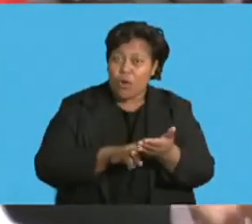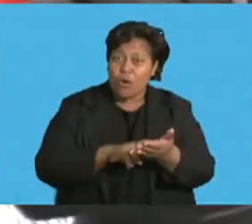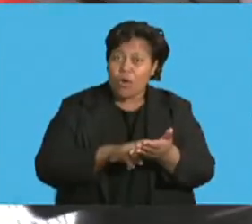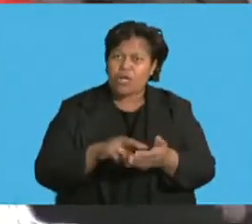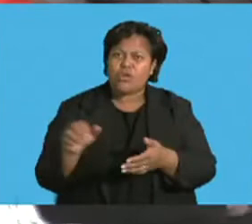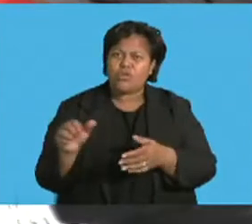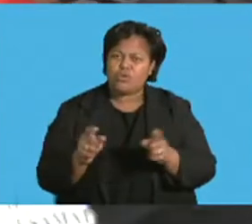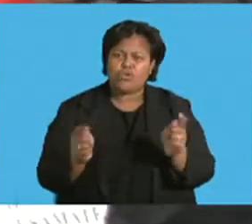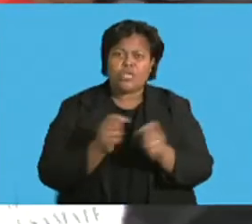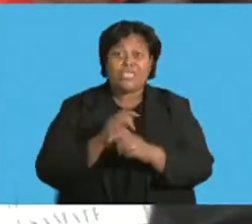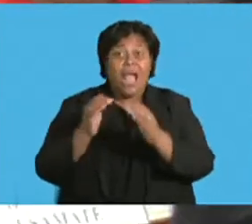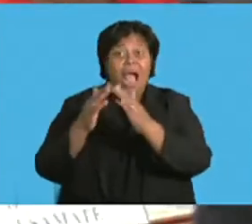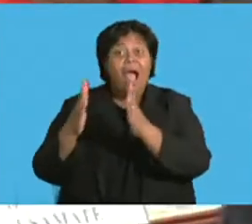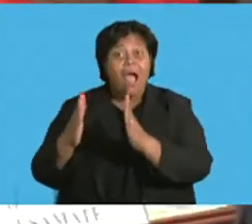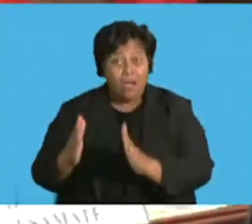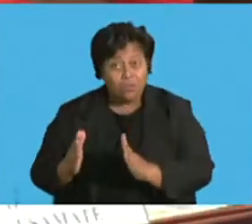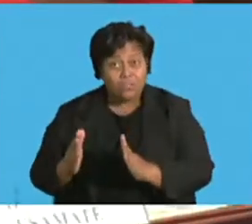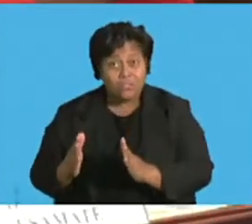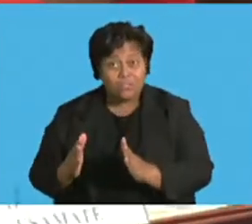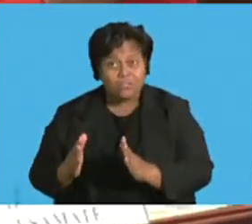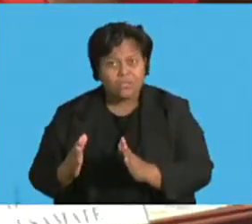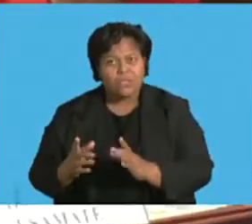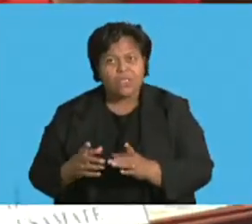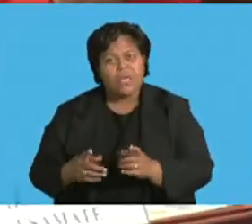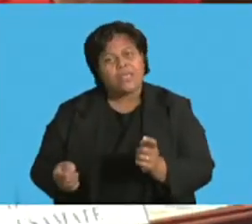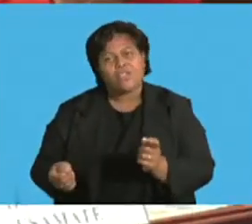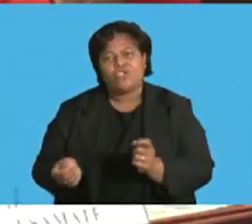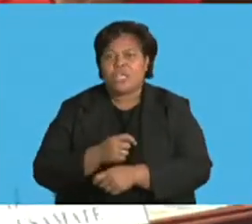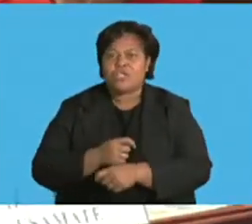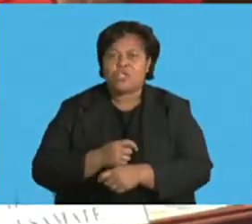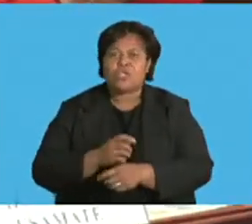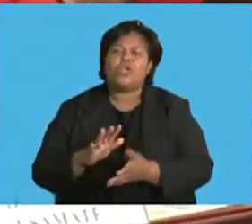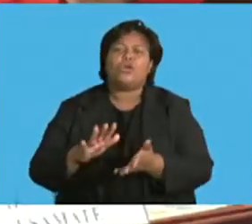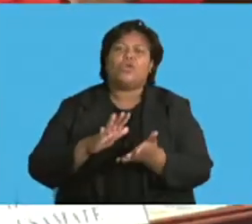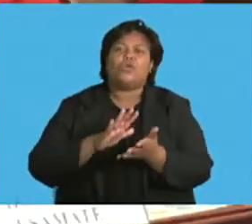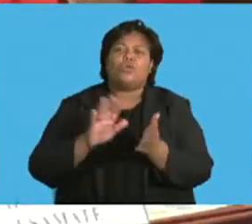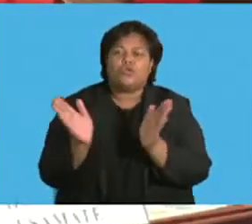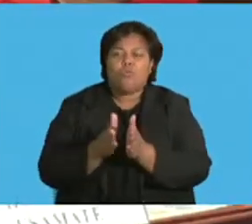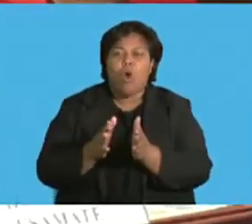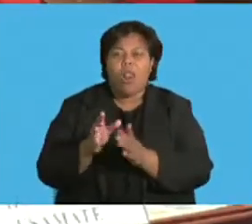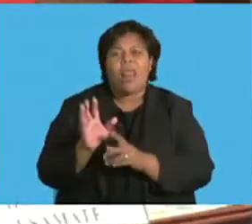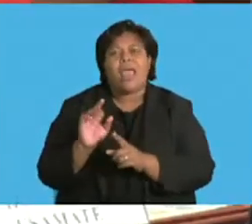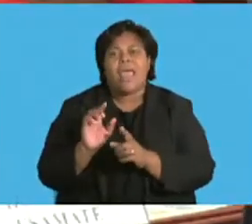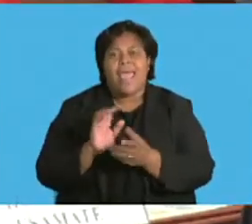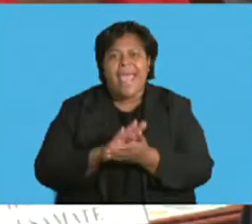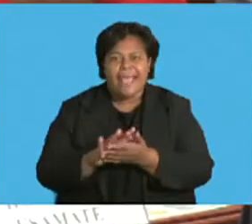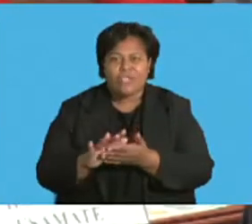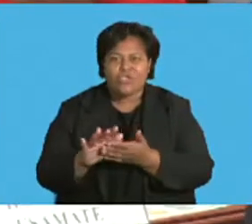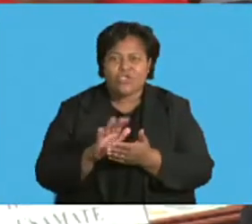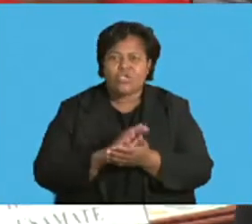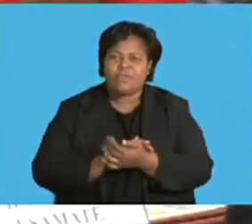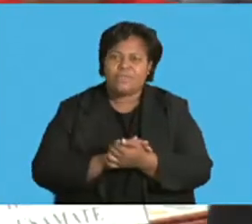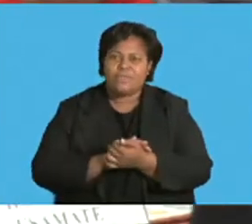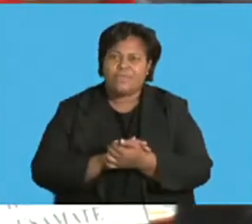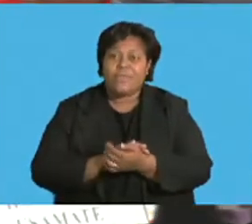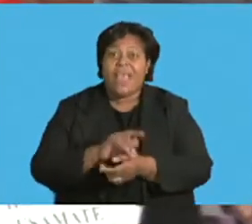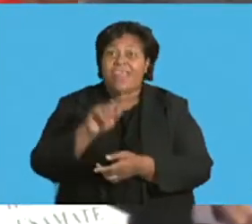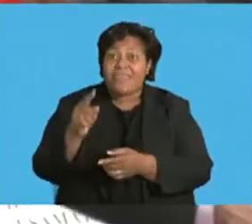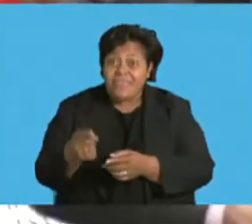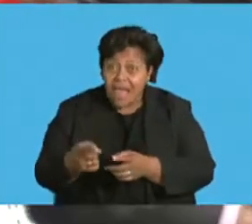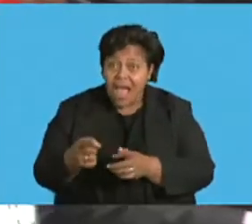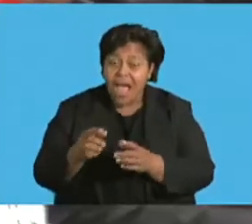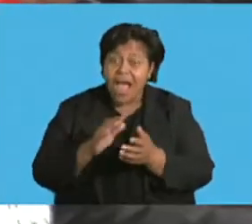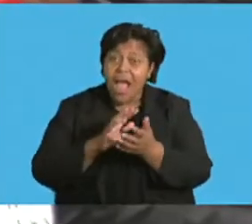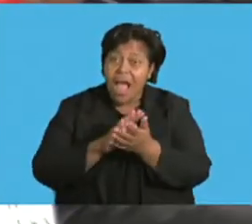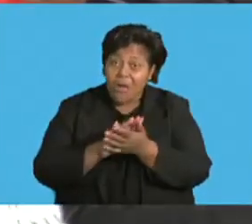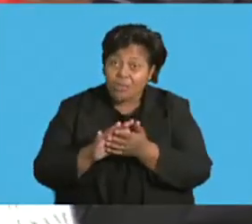change the house to small h. It's not the house. It said in your house. The house is a capital H.